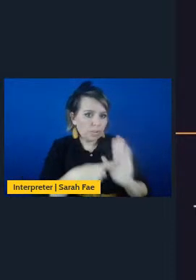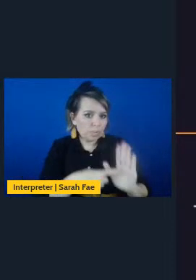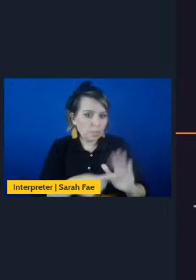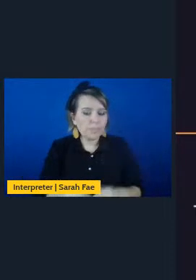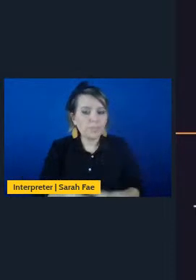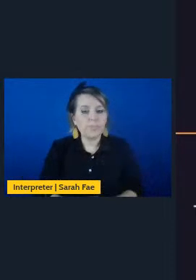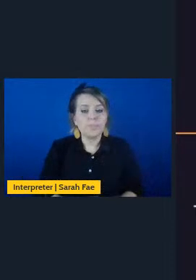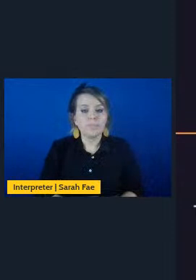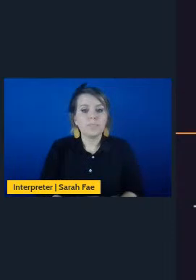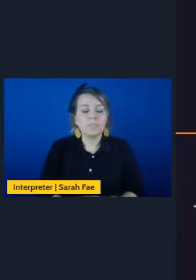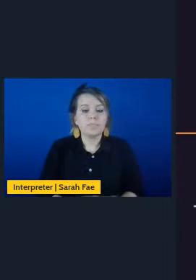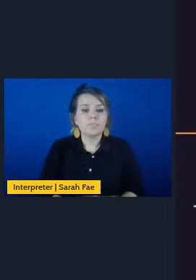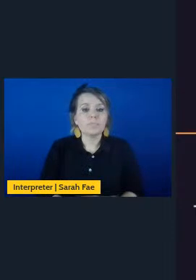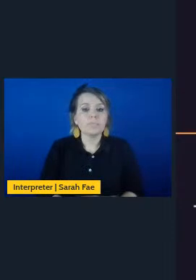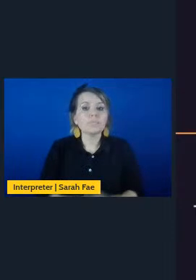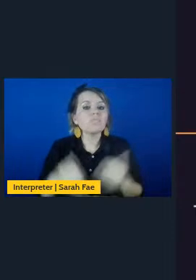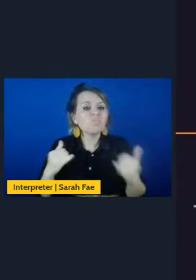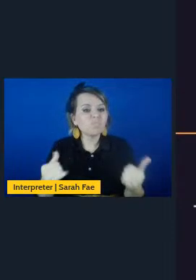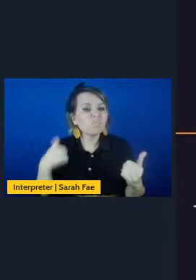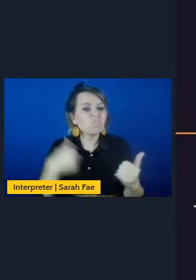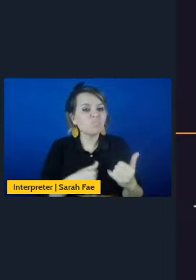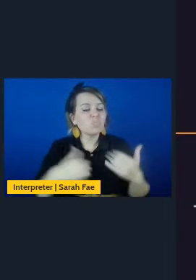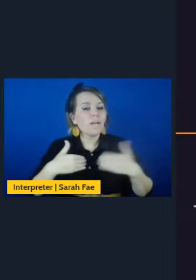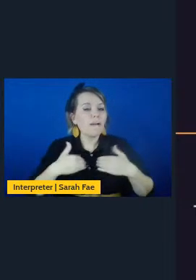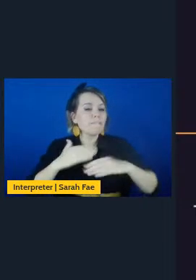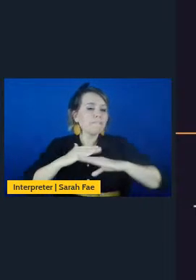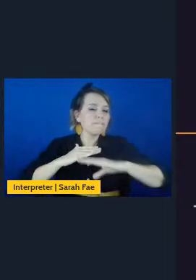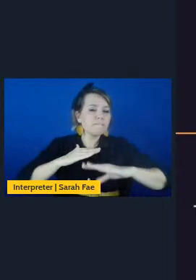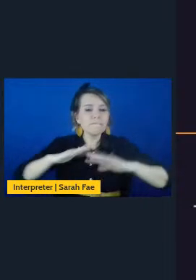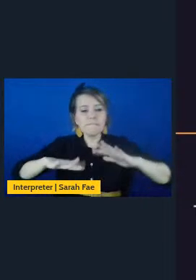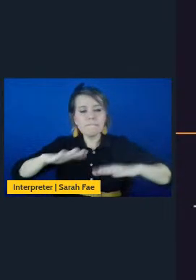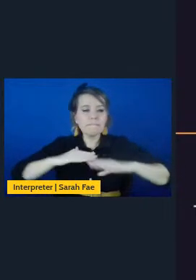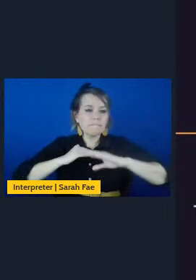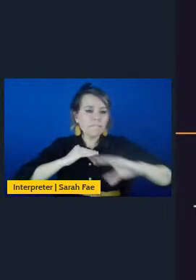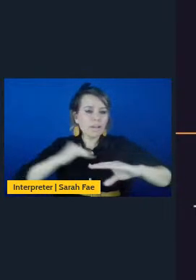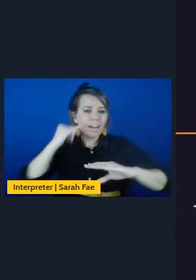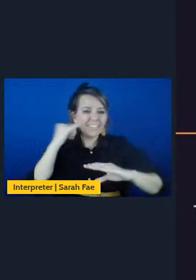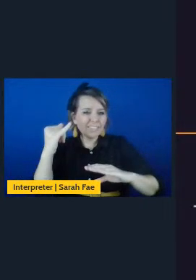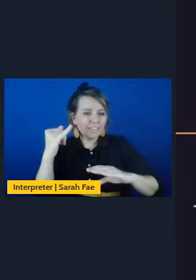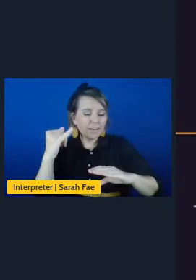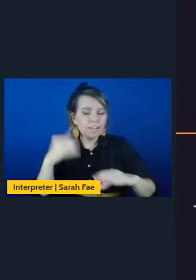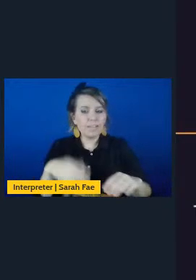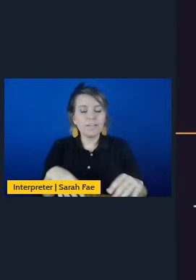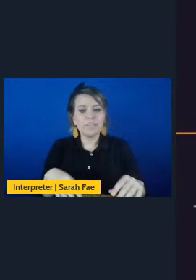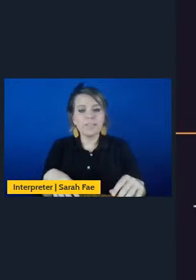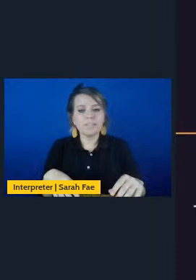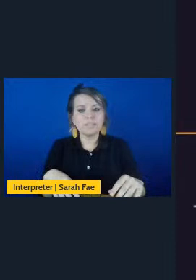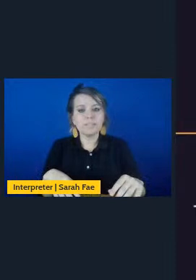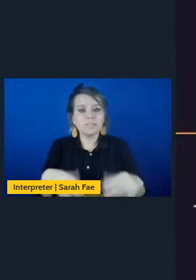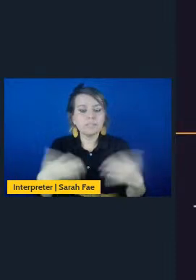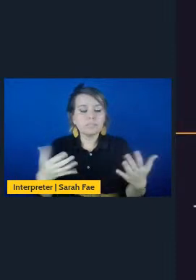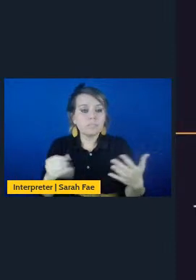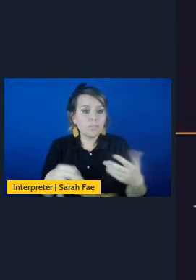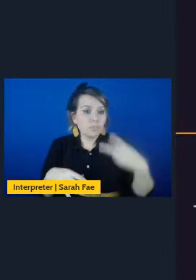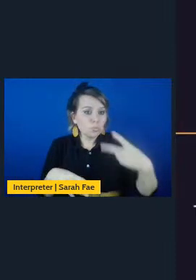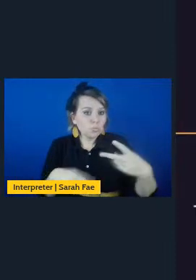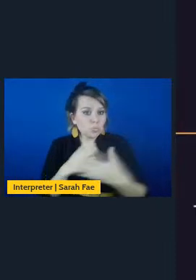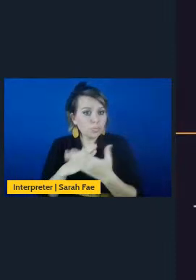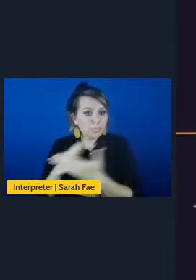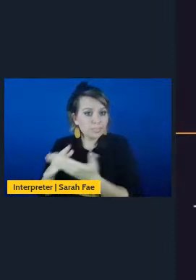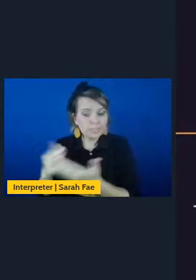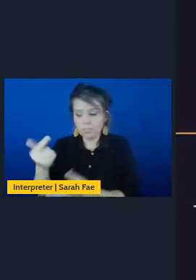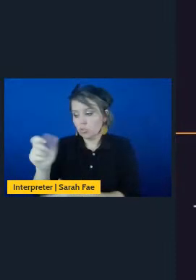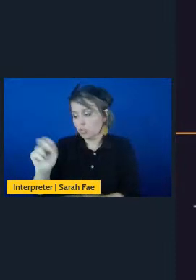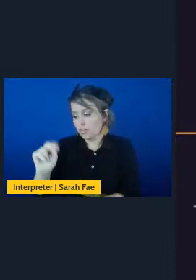So now that we have a baseline idea of the two pieces, which is Gen AI